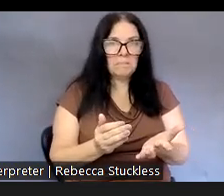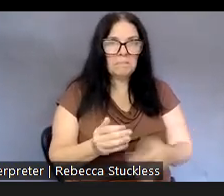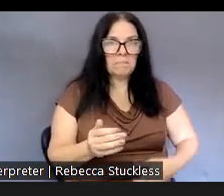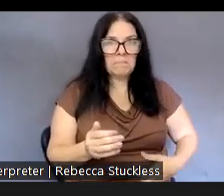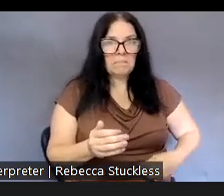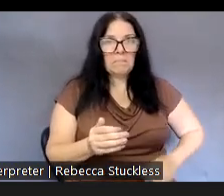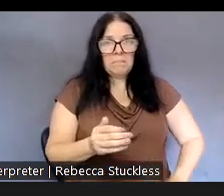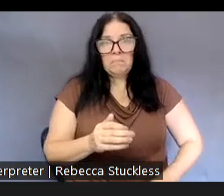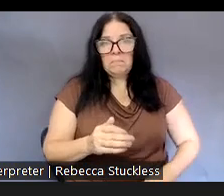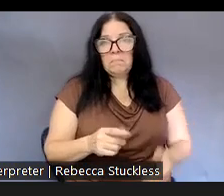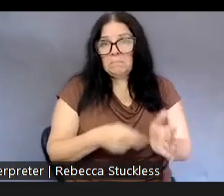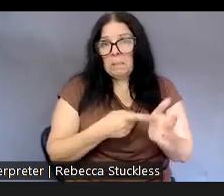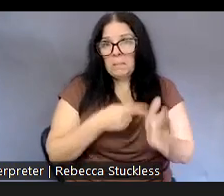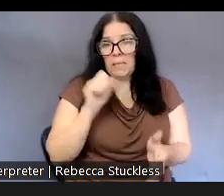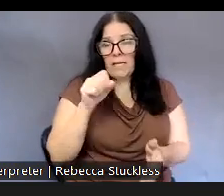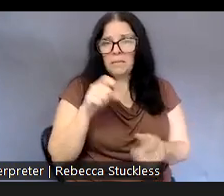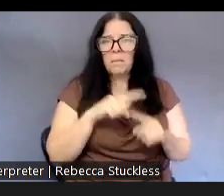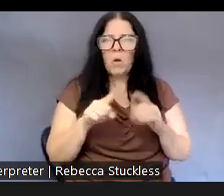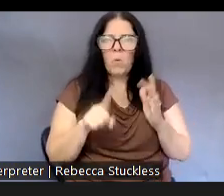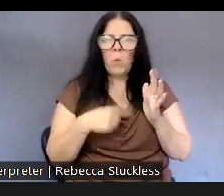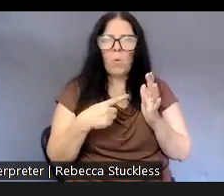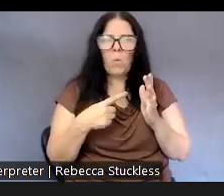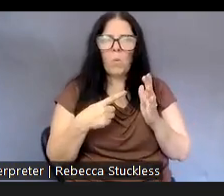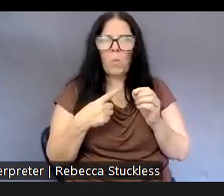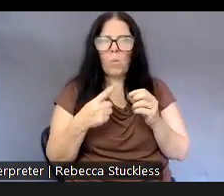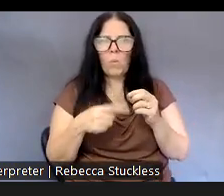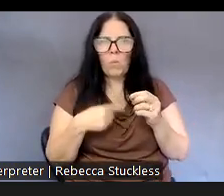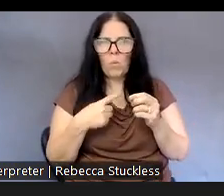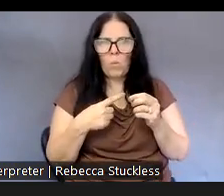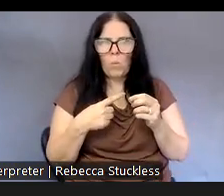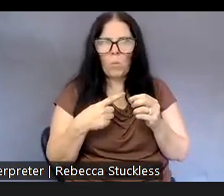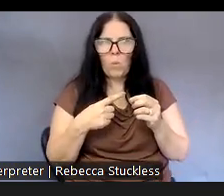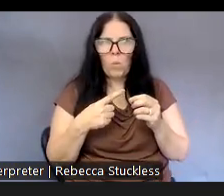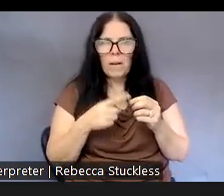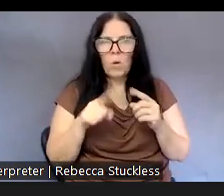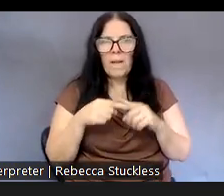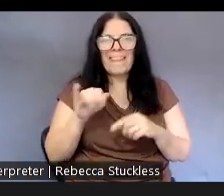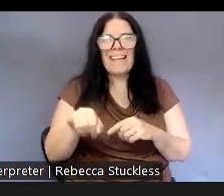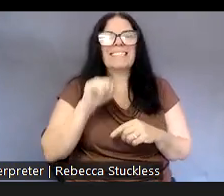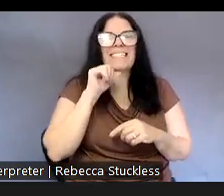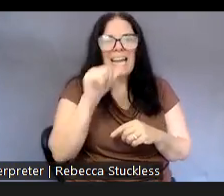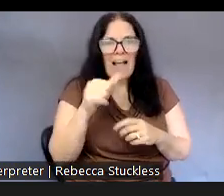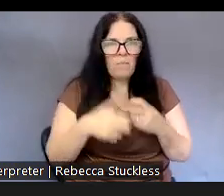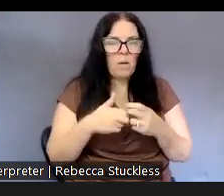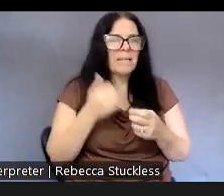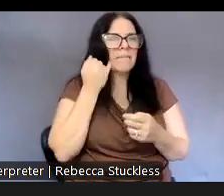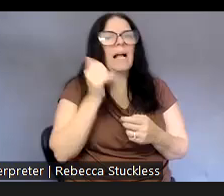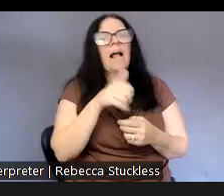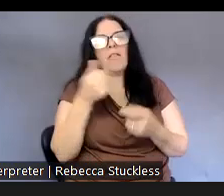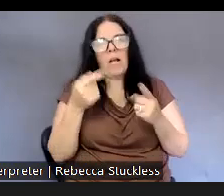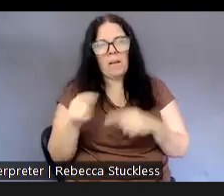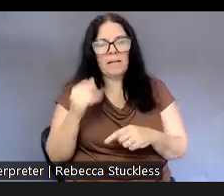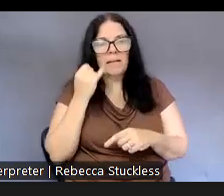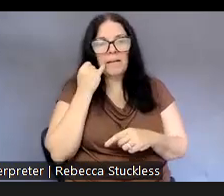it is, but what about the times that that's not the problem? What about the times something else is happening? If we have a